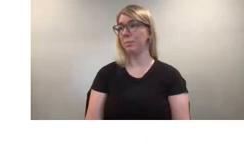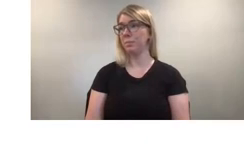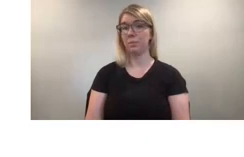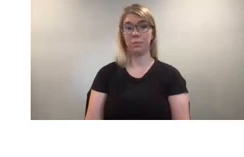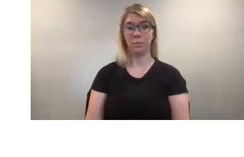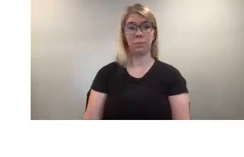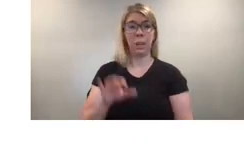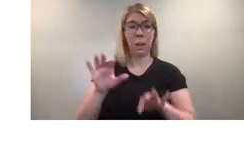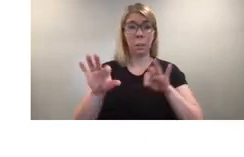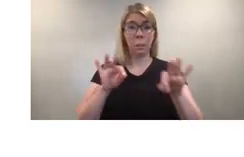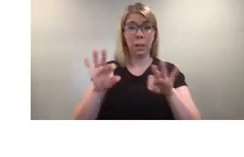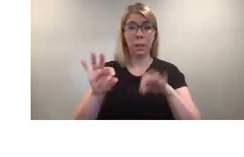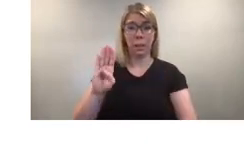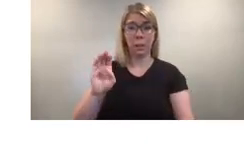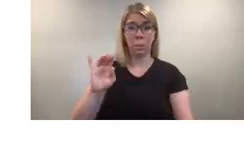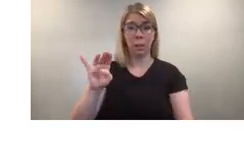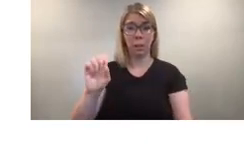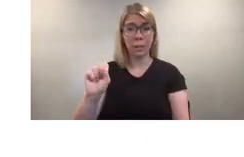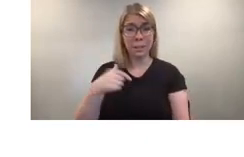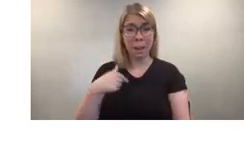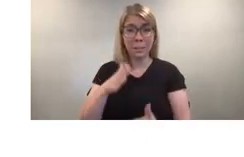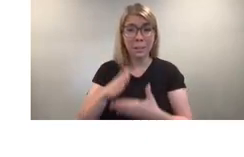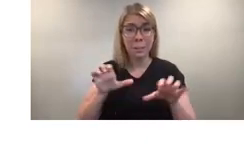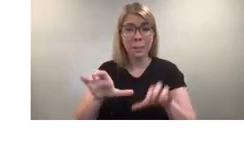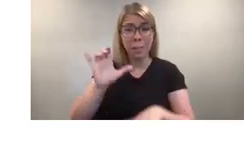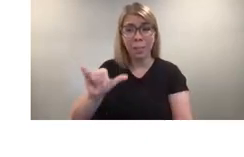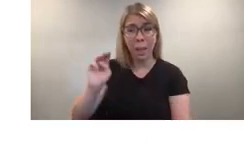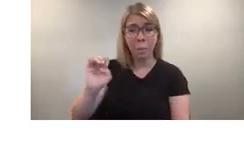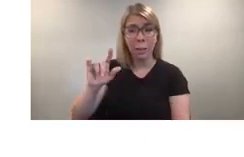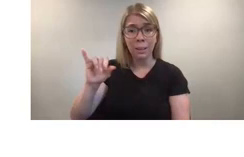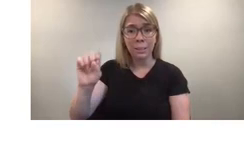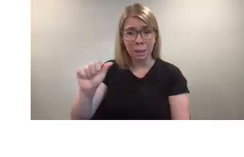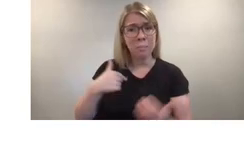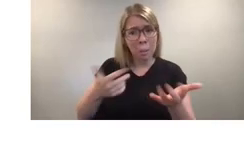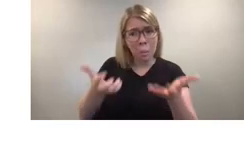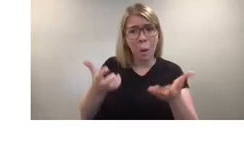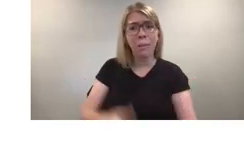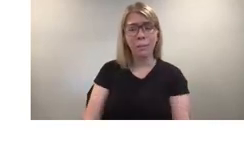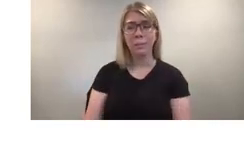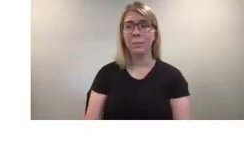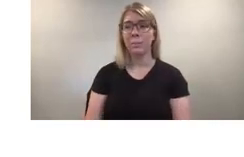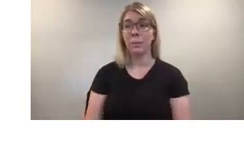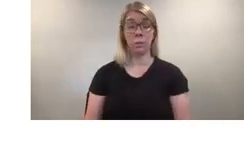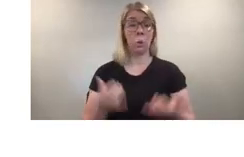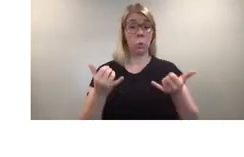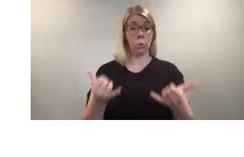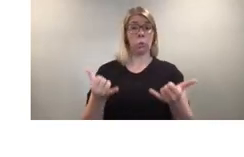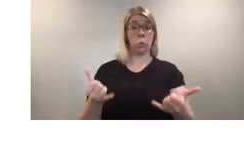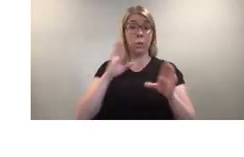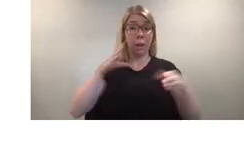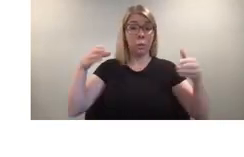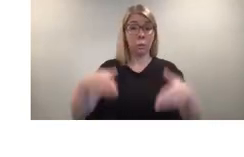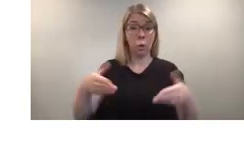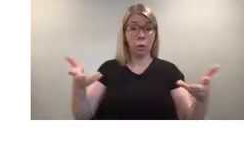Picking berries, Melissa, I've never done that. I want to do that someday. So today, our focus is